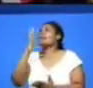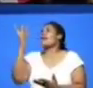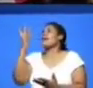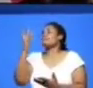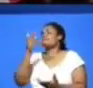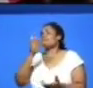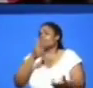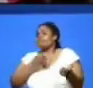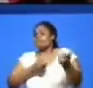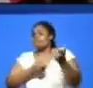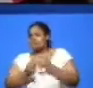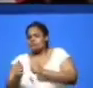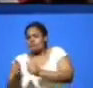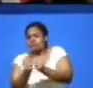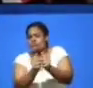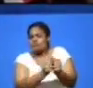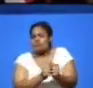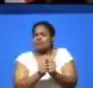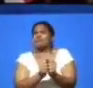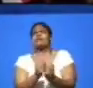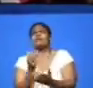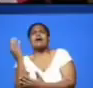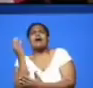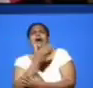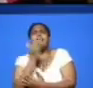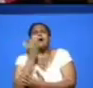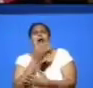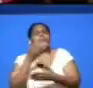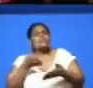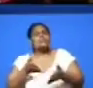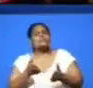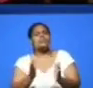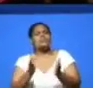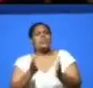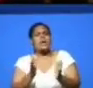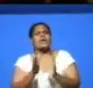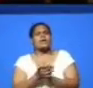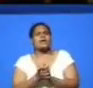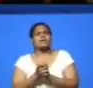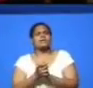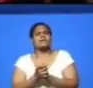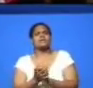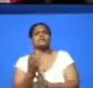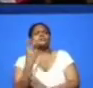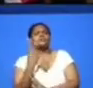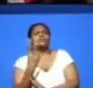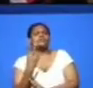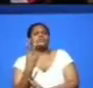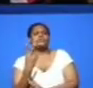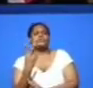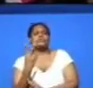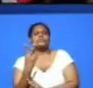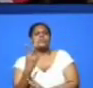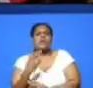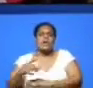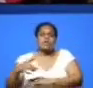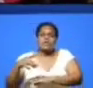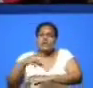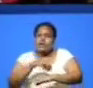together in a most amazing fashion two of the earth's